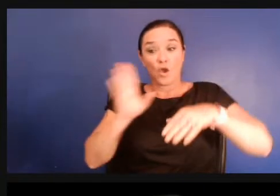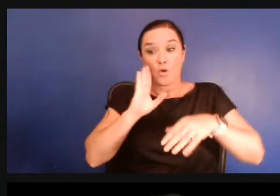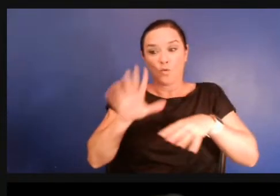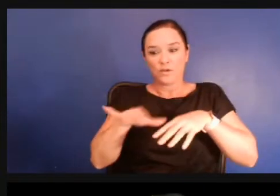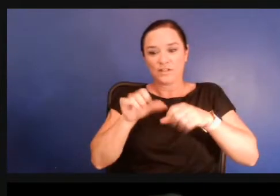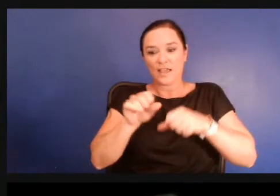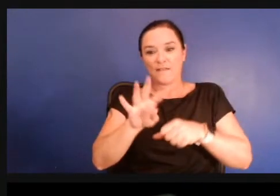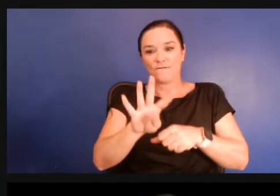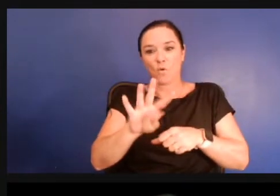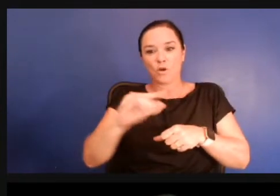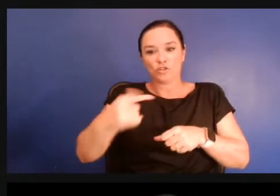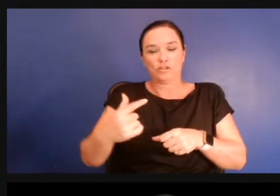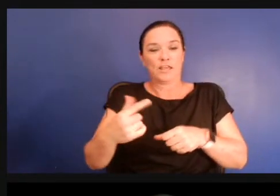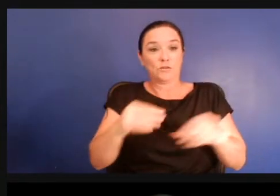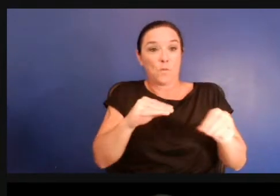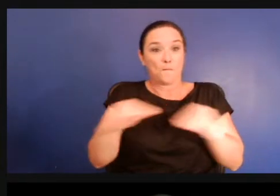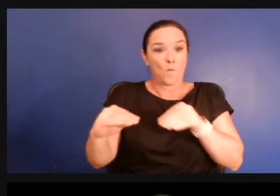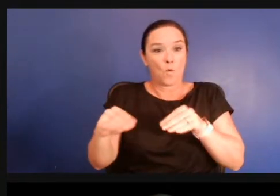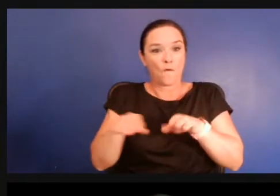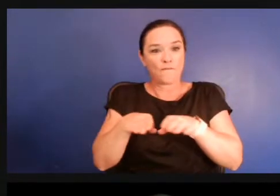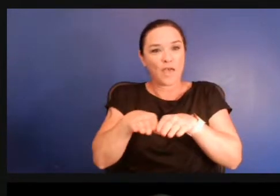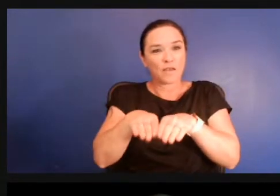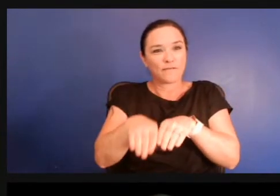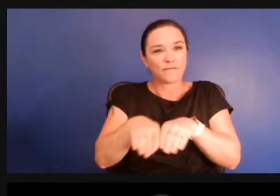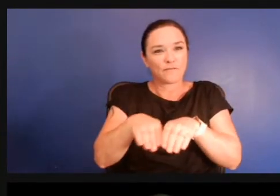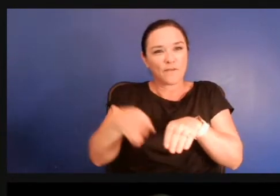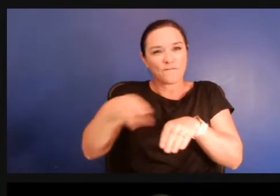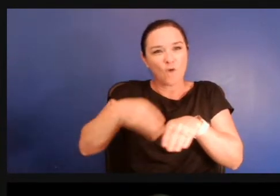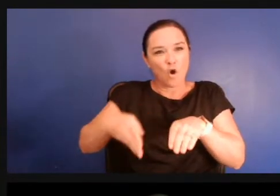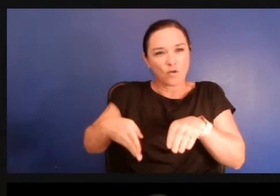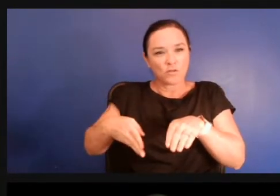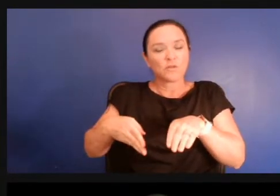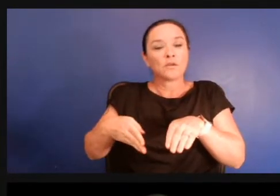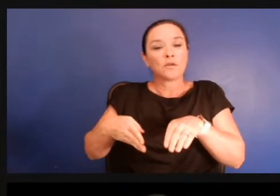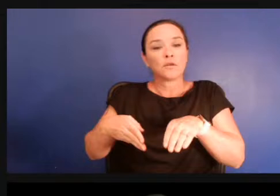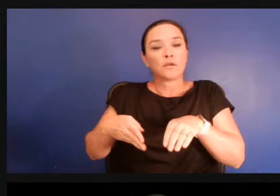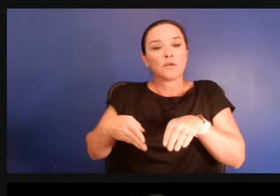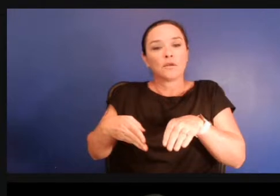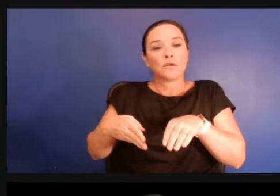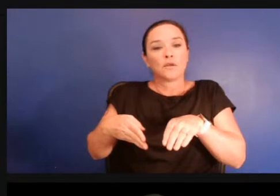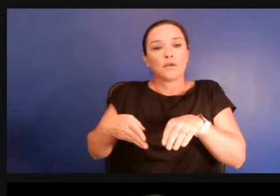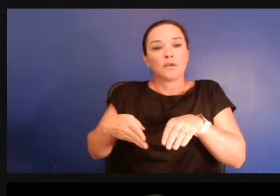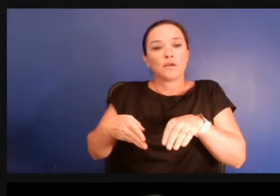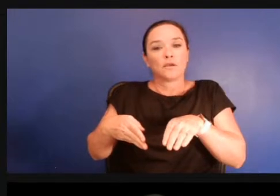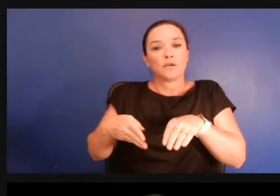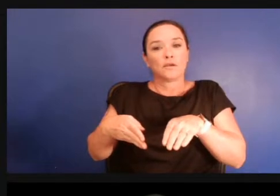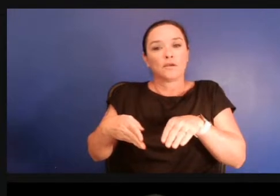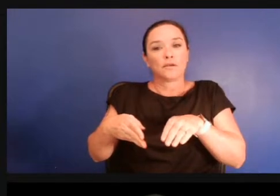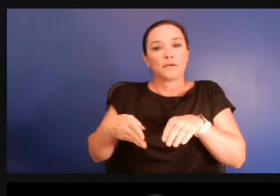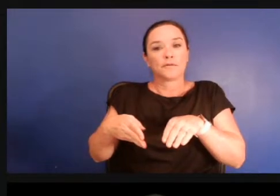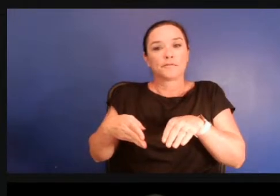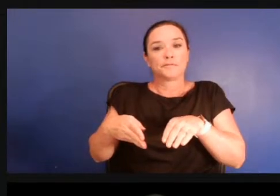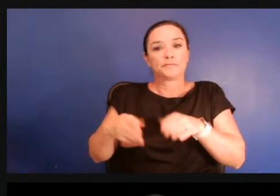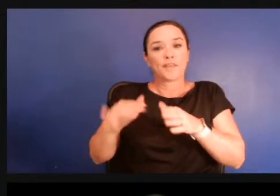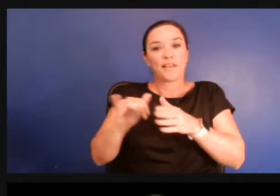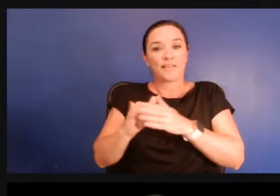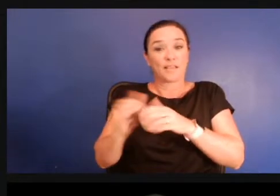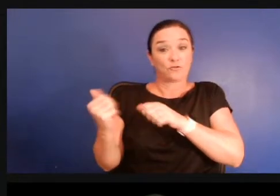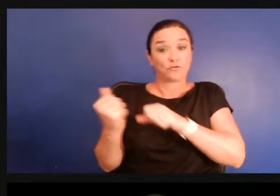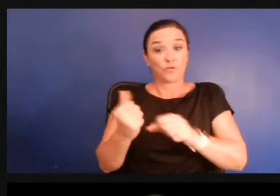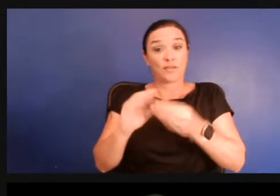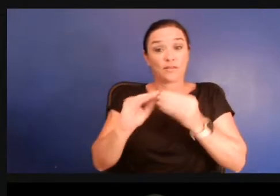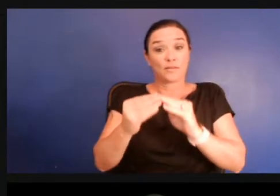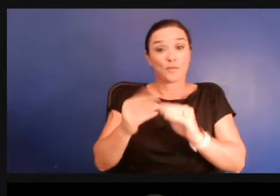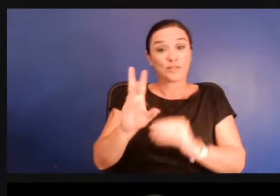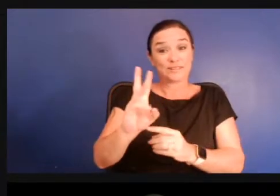fault, even though that would not be predicted to cause a catastrophic collapse. That intensity of 6